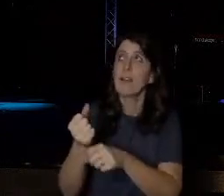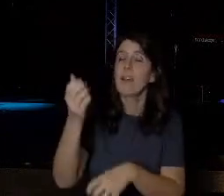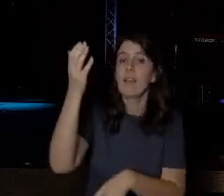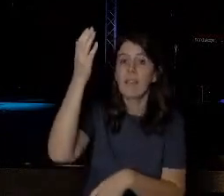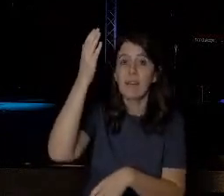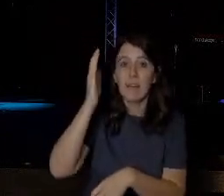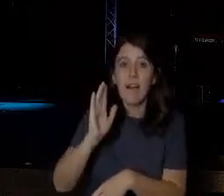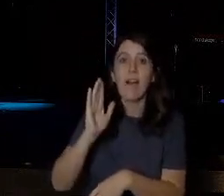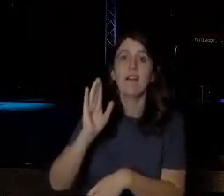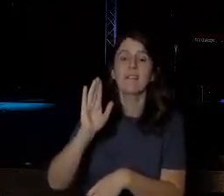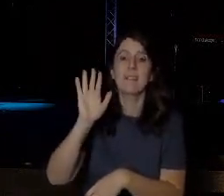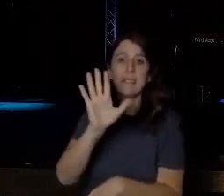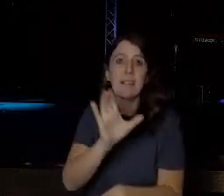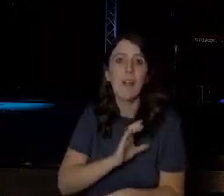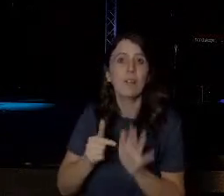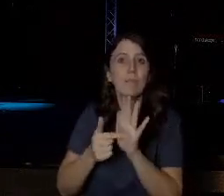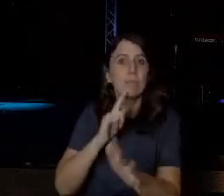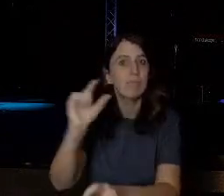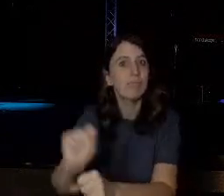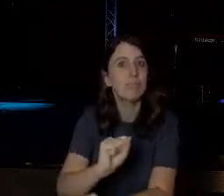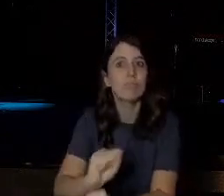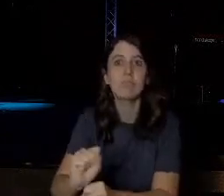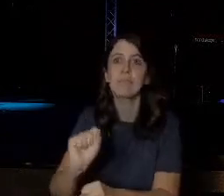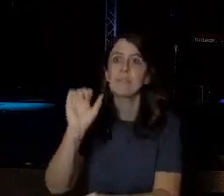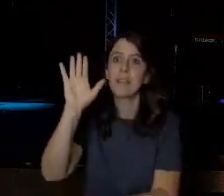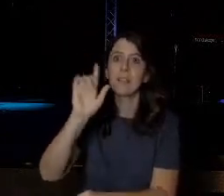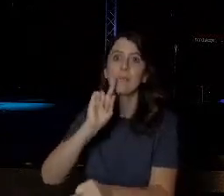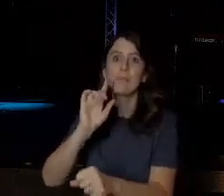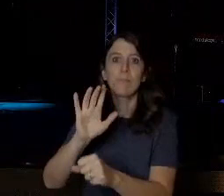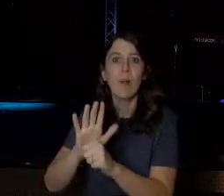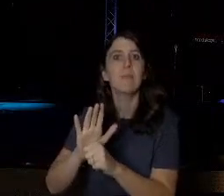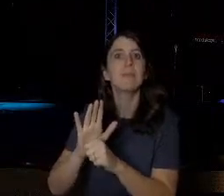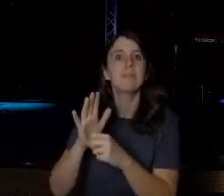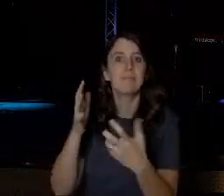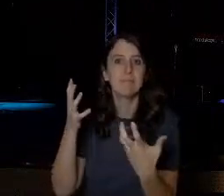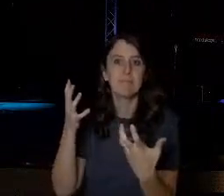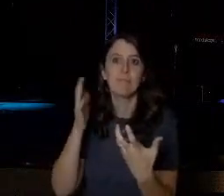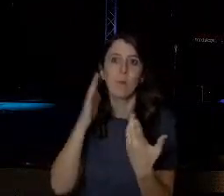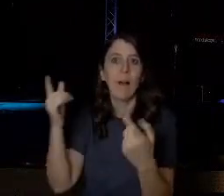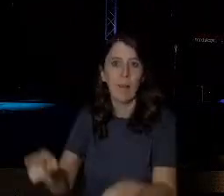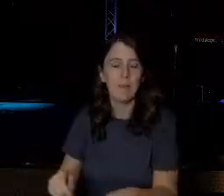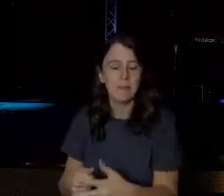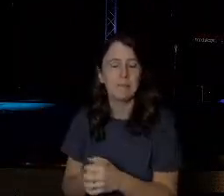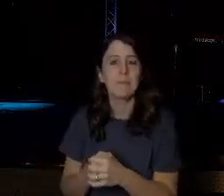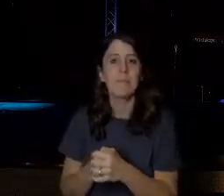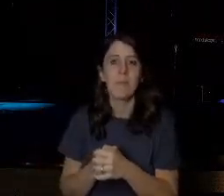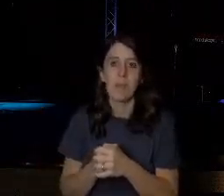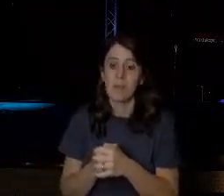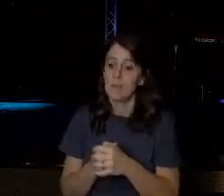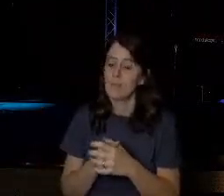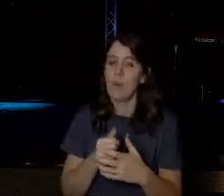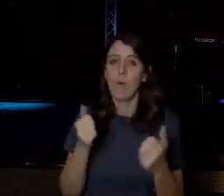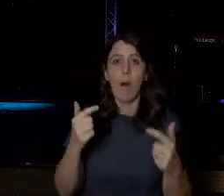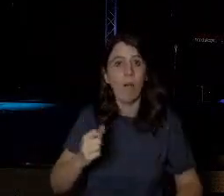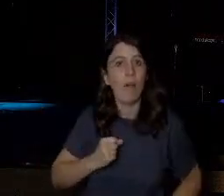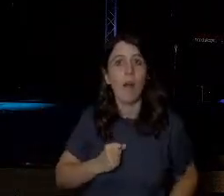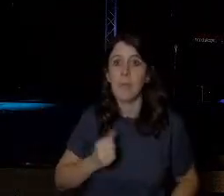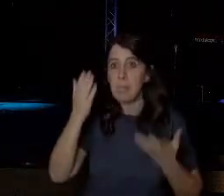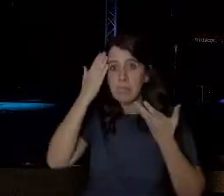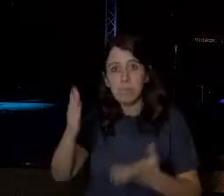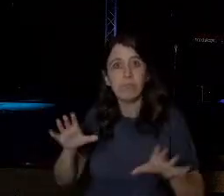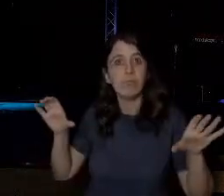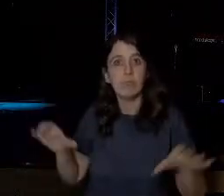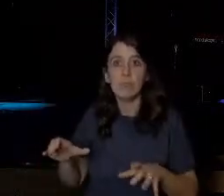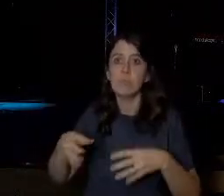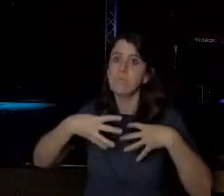that he says he does. So you know what happens? They walk around the city. And on the 7th day, they walk around 6 times. And on the 7th time, they yell really loud and the